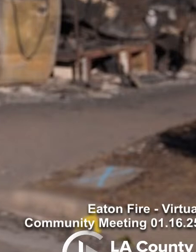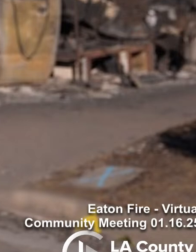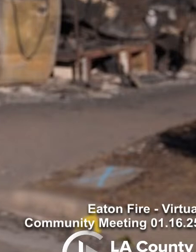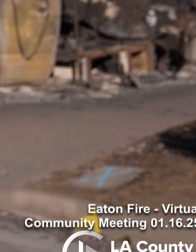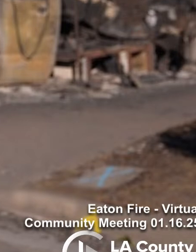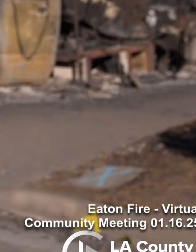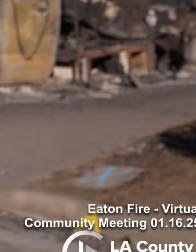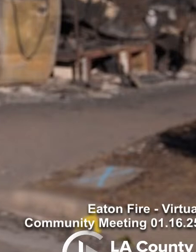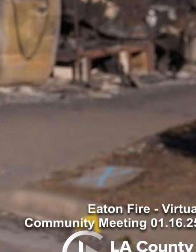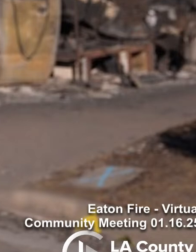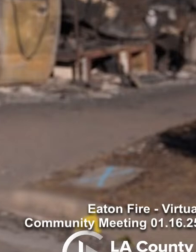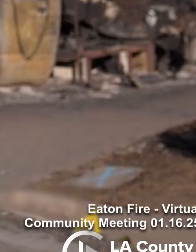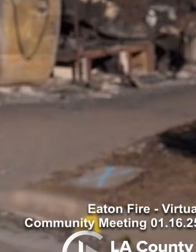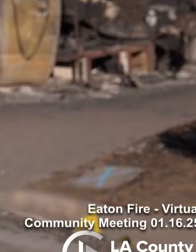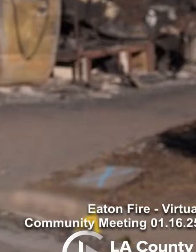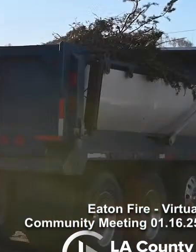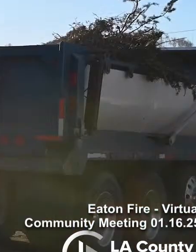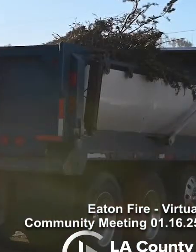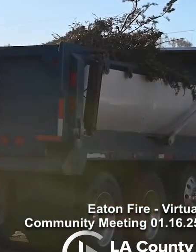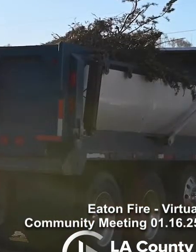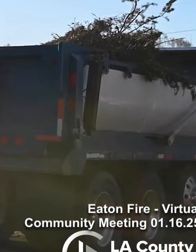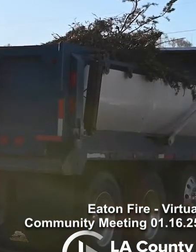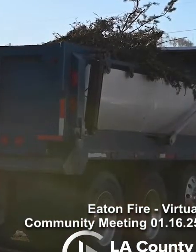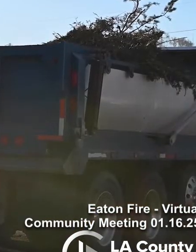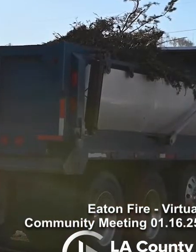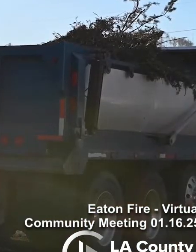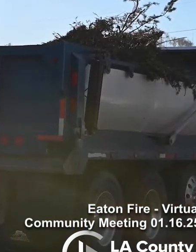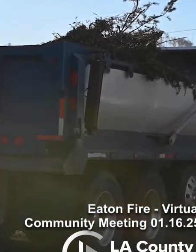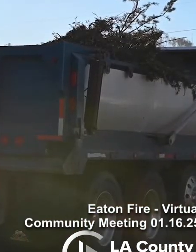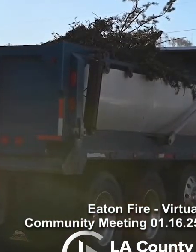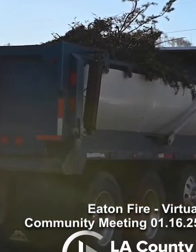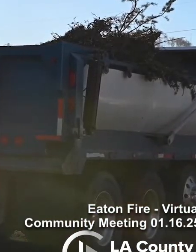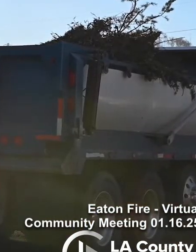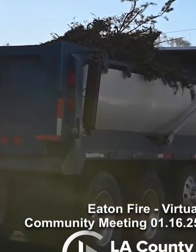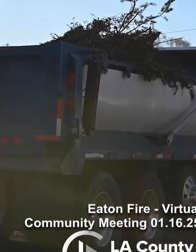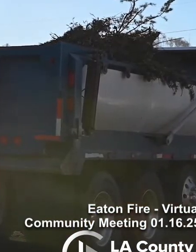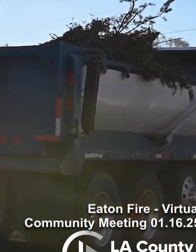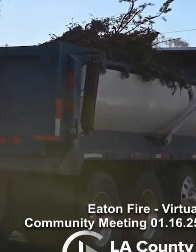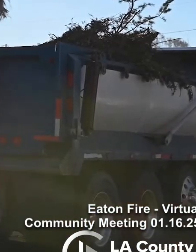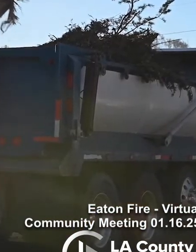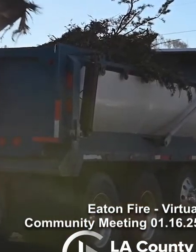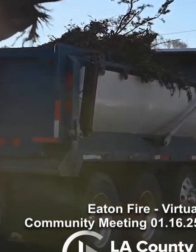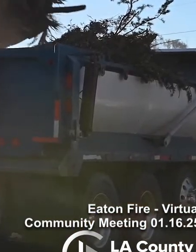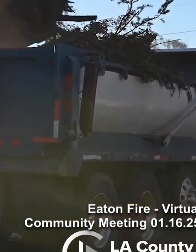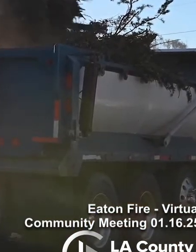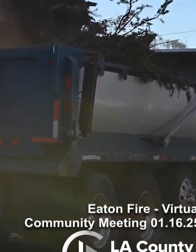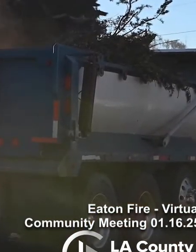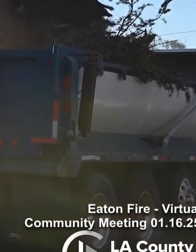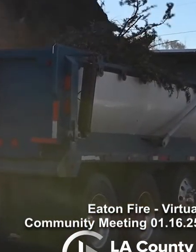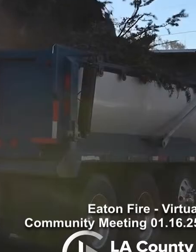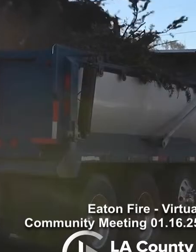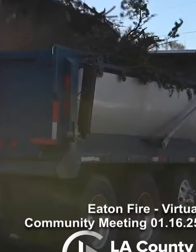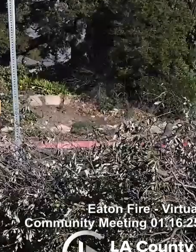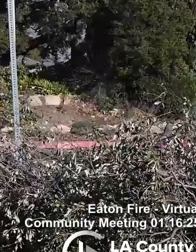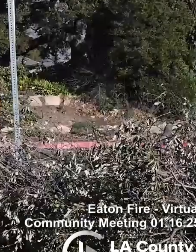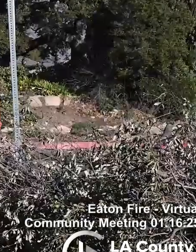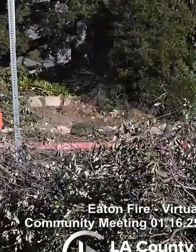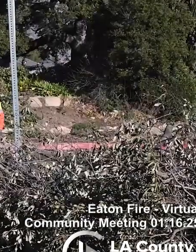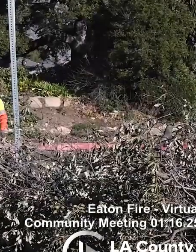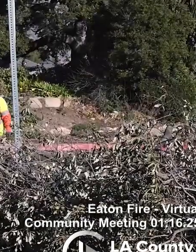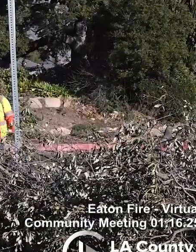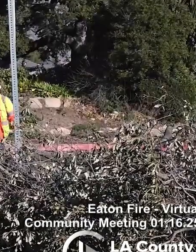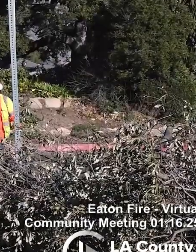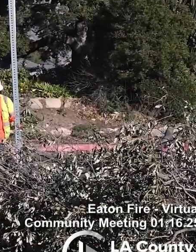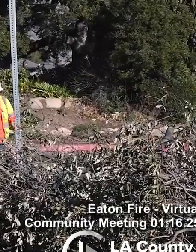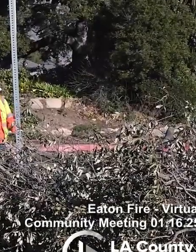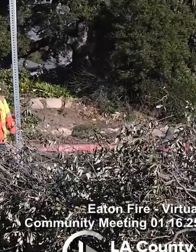specifically an N95 mask. The next stage is the removal of fire debris, which is a multi-step process.